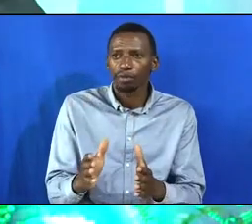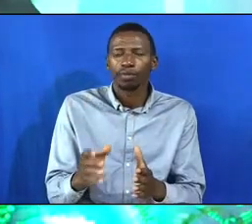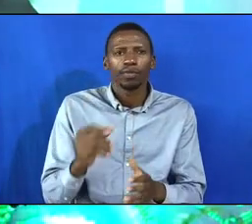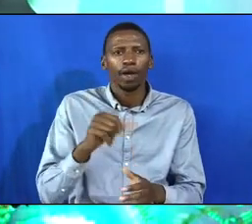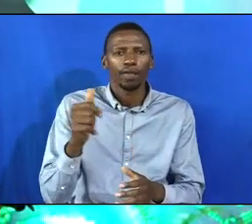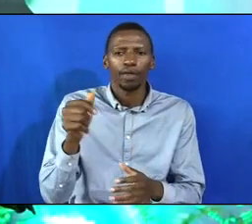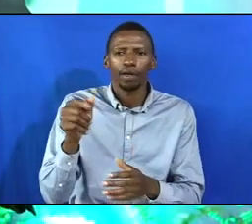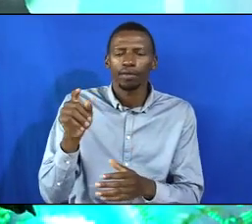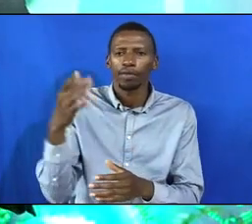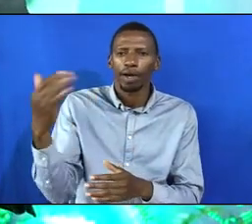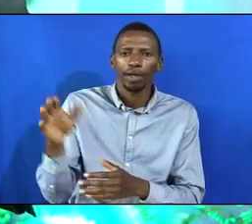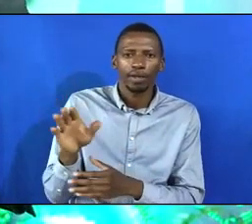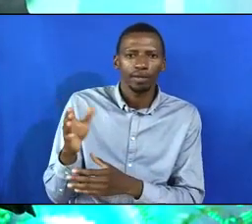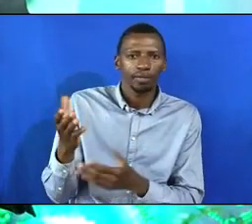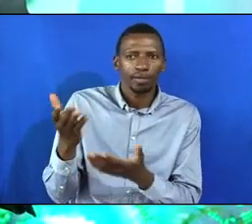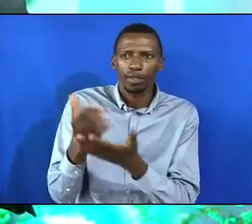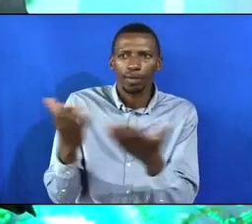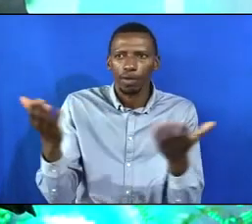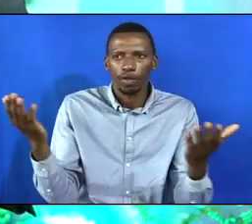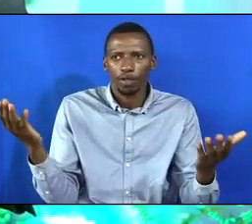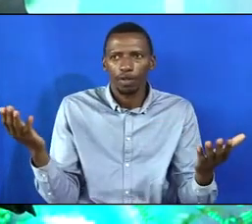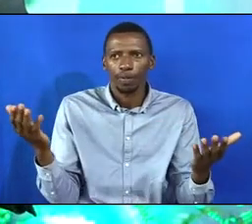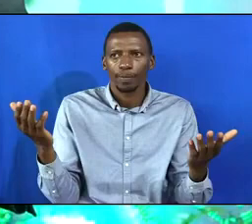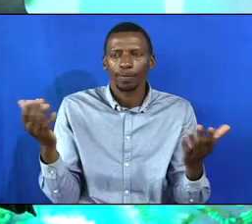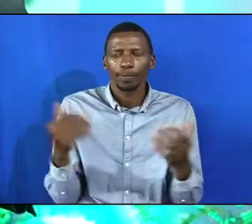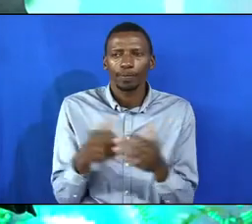was another one also.